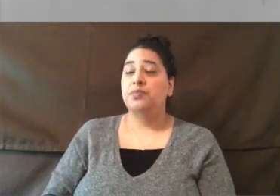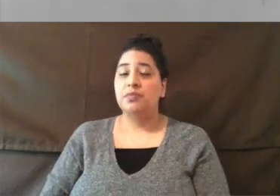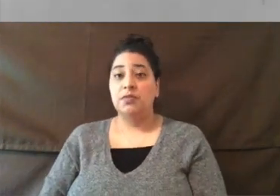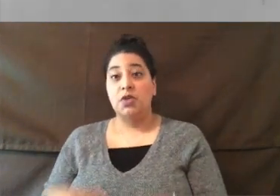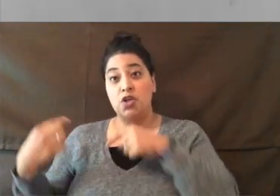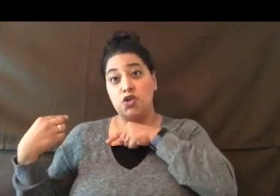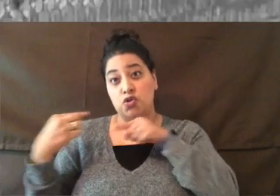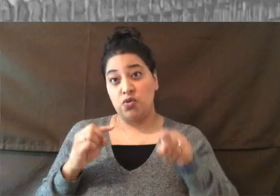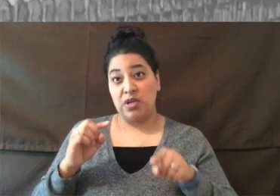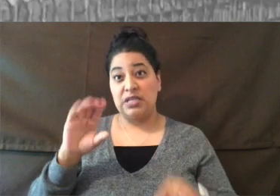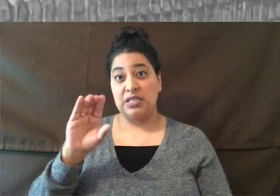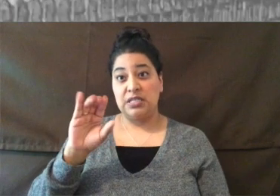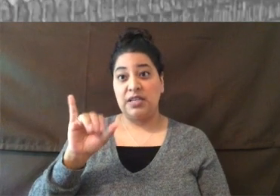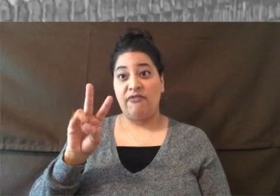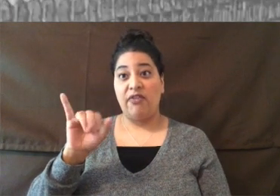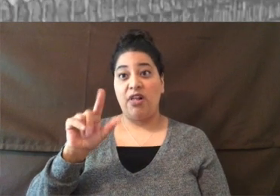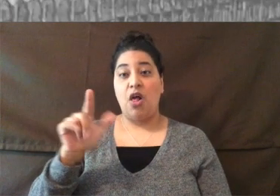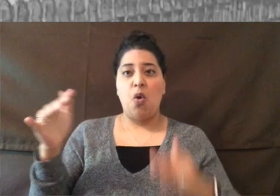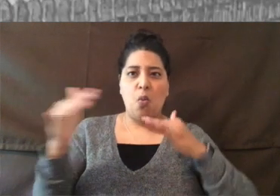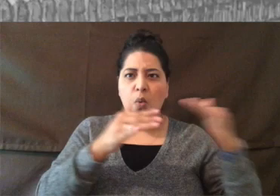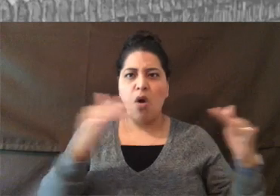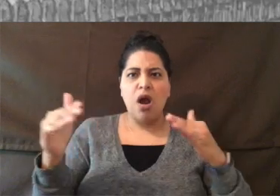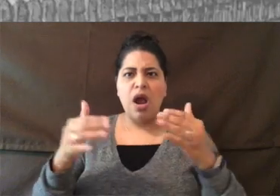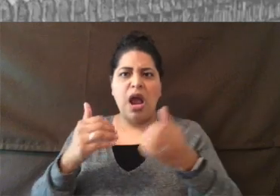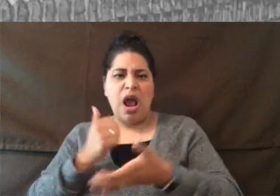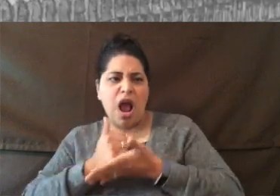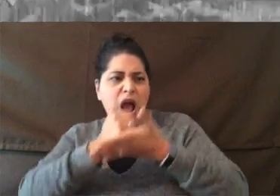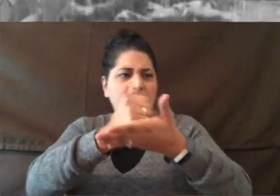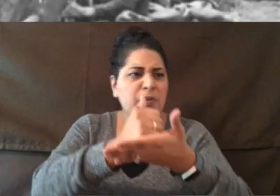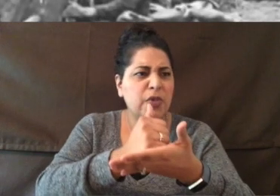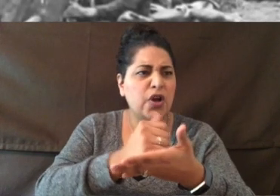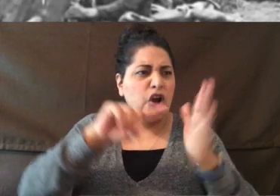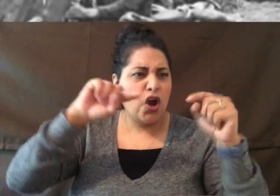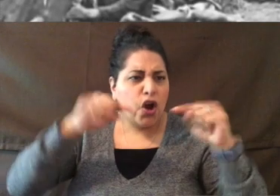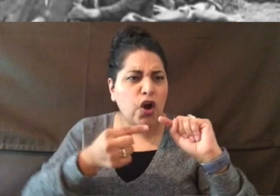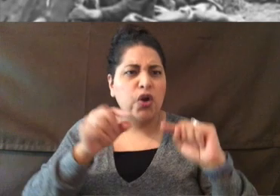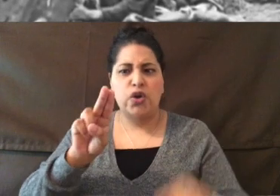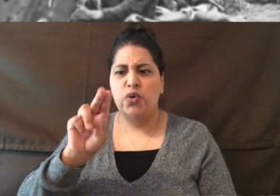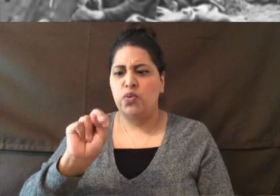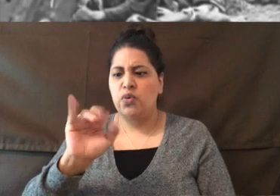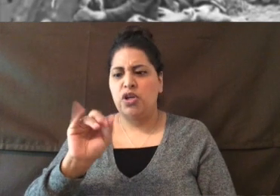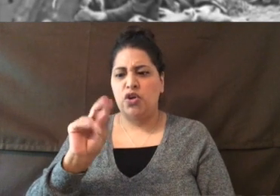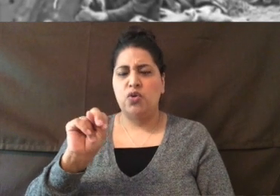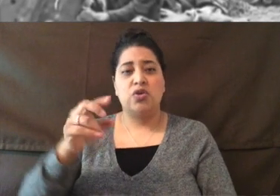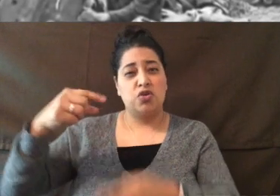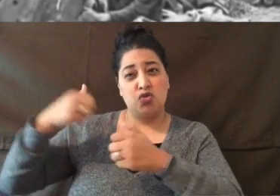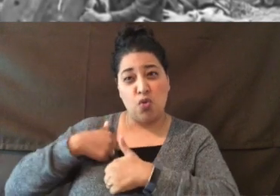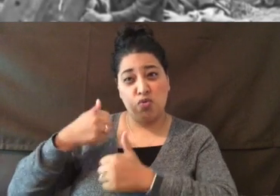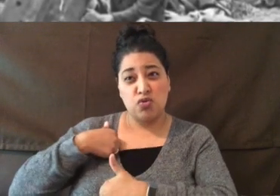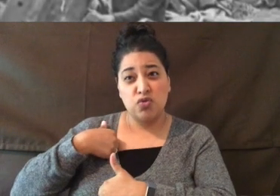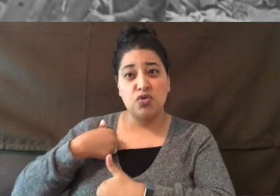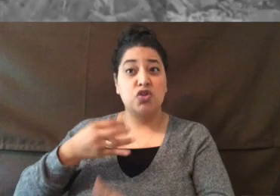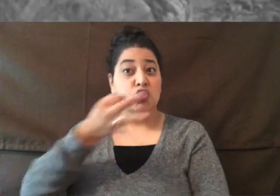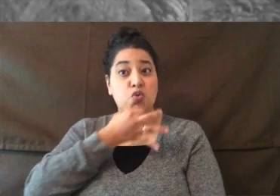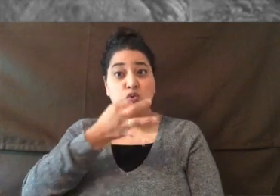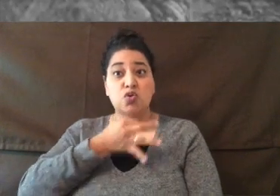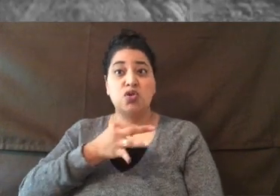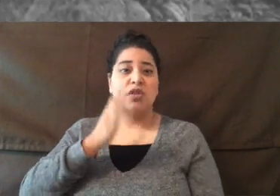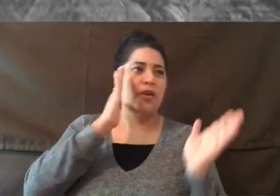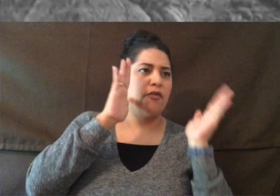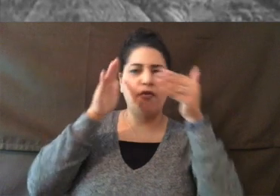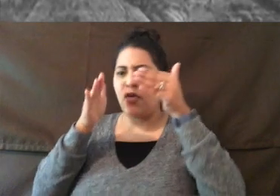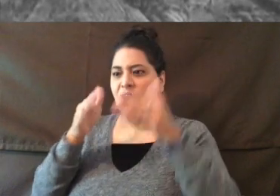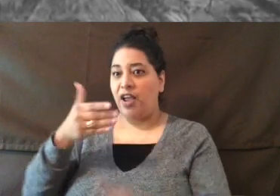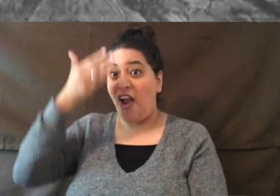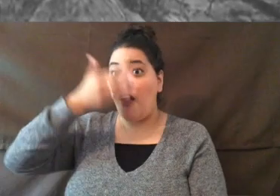capacity. During the Civil War, Barton started aiding the wounded Union soldiers flooding into the Capitol. Soon she changed her